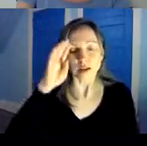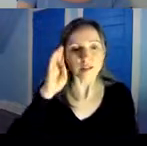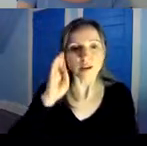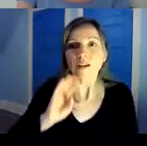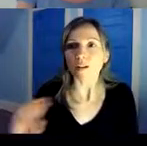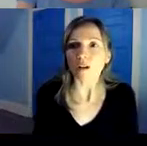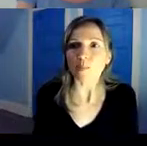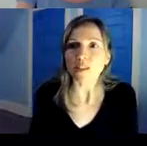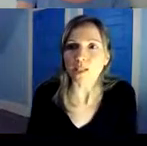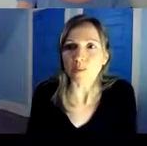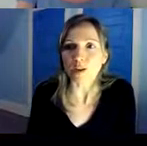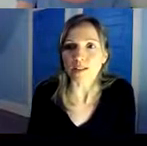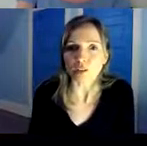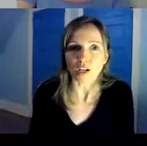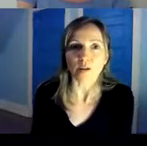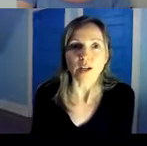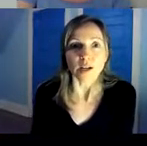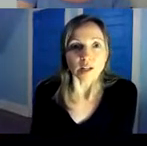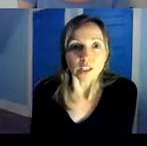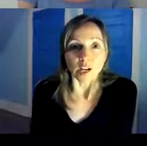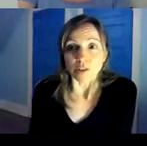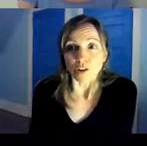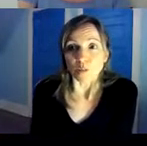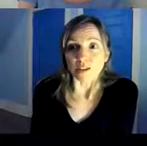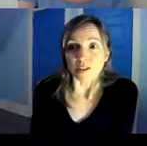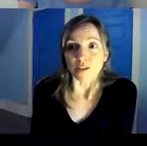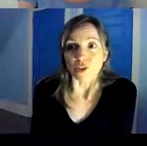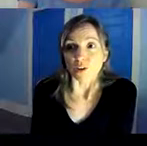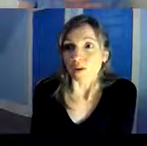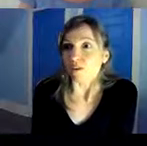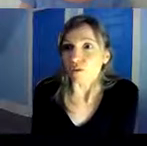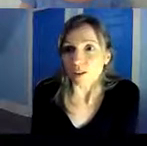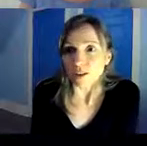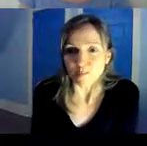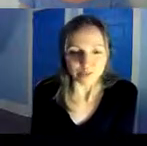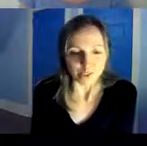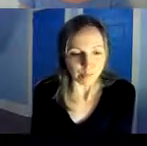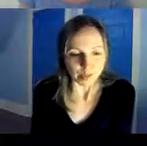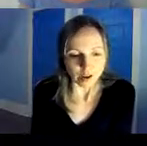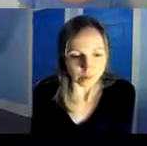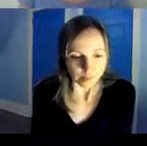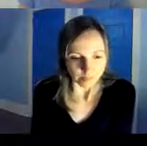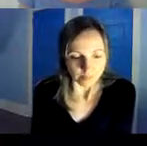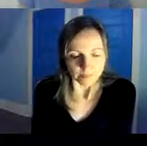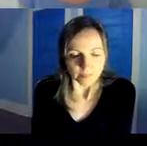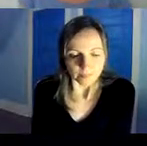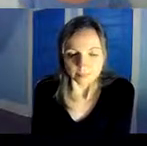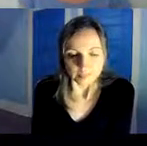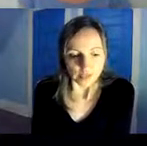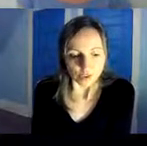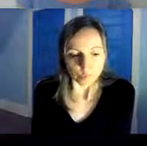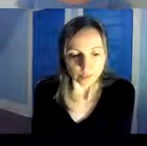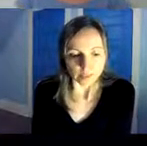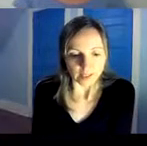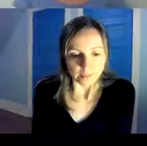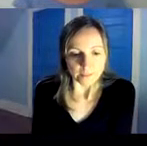So I saw in the comments that someone wanted us to talk about Japanese knotweed, and here in Toronto, how could you not talk about Japanese knotweed?